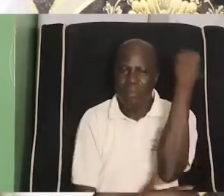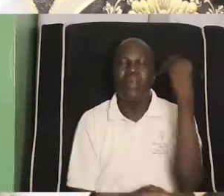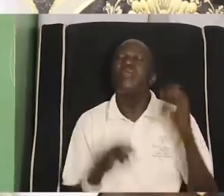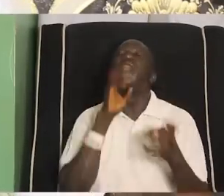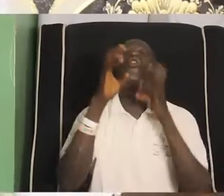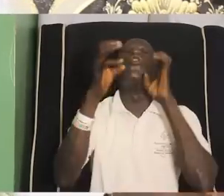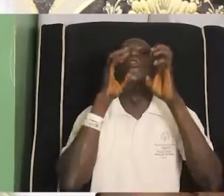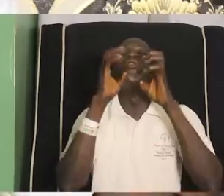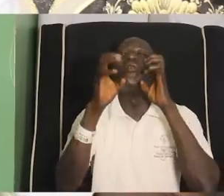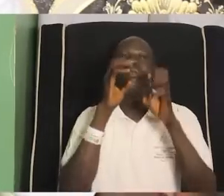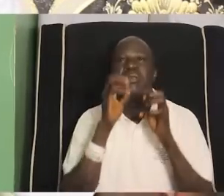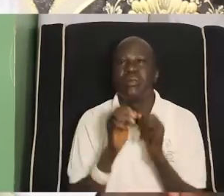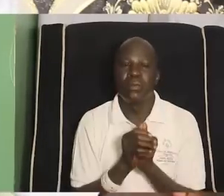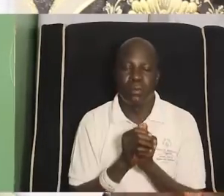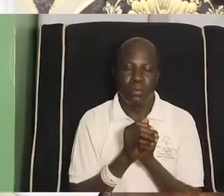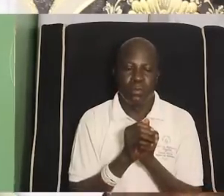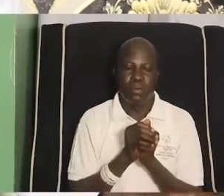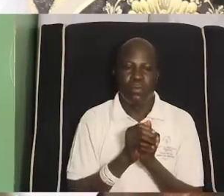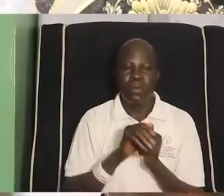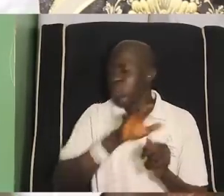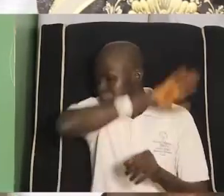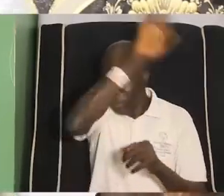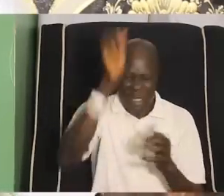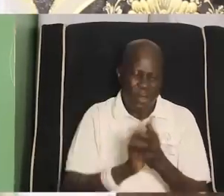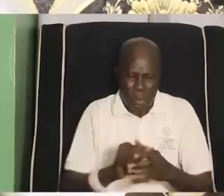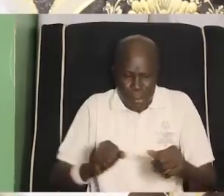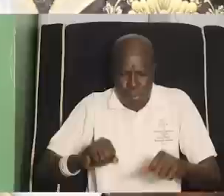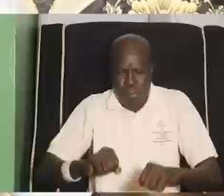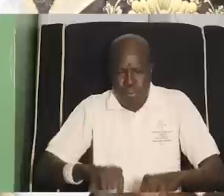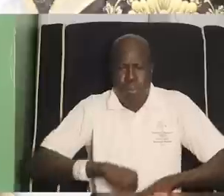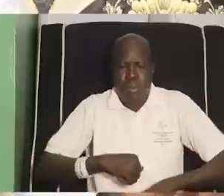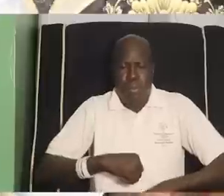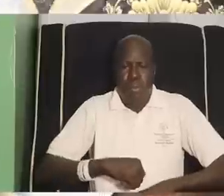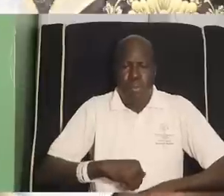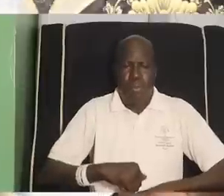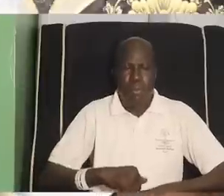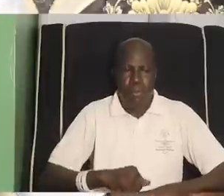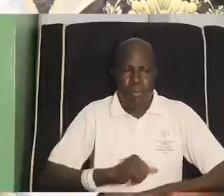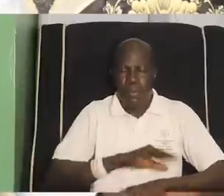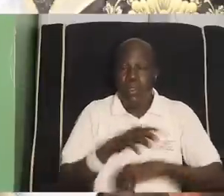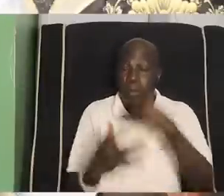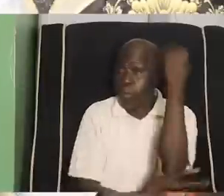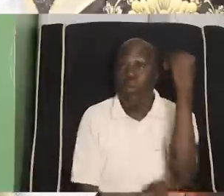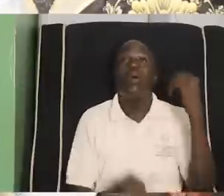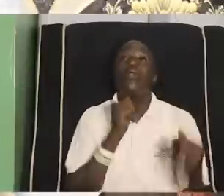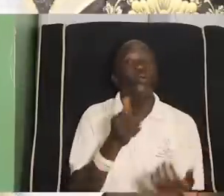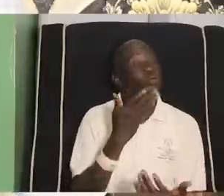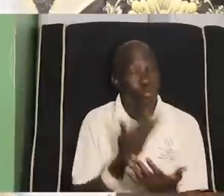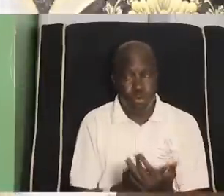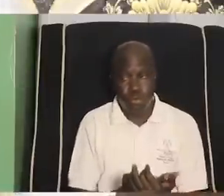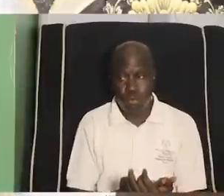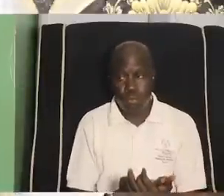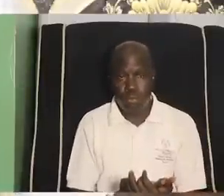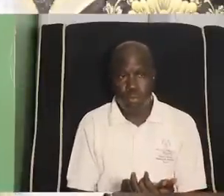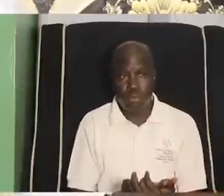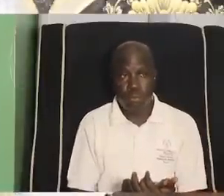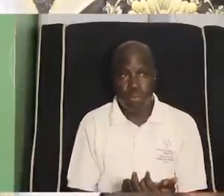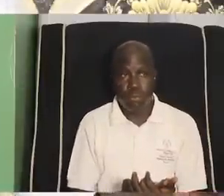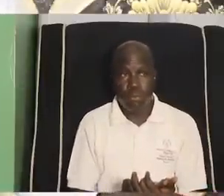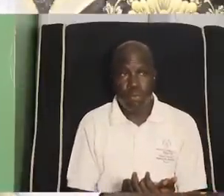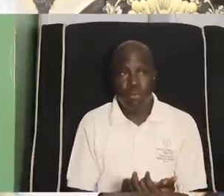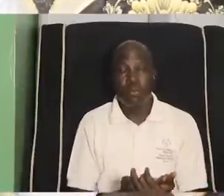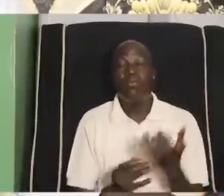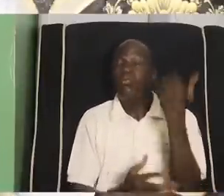Oh, no. Oh, the night giddy. Oh, no. It's a strong head. You should know. Mama says, no.